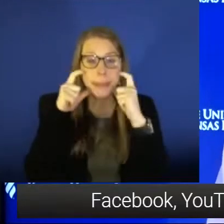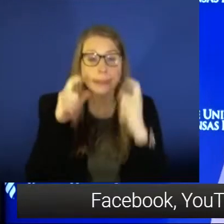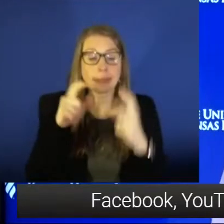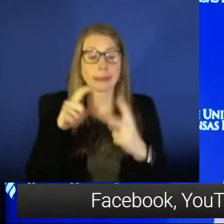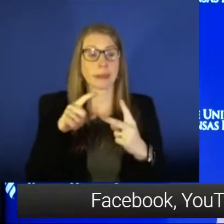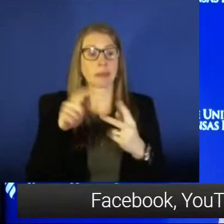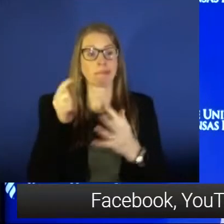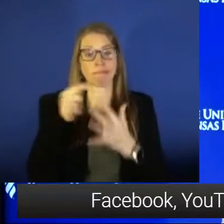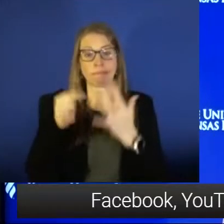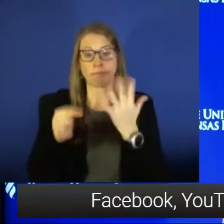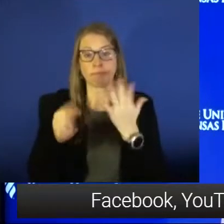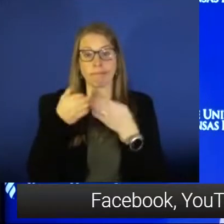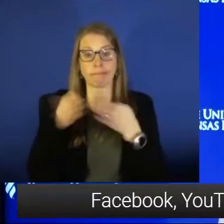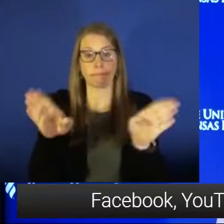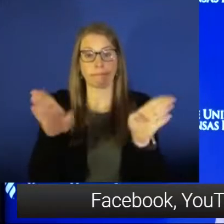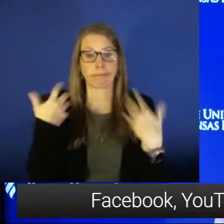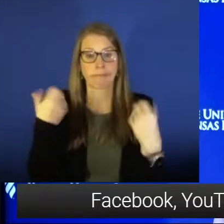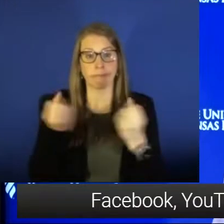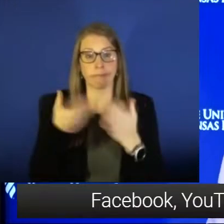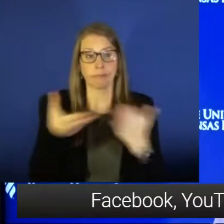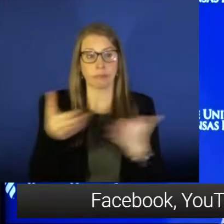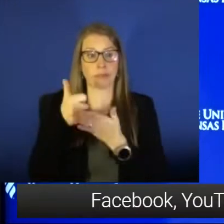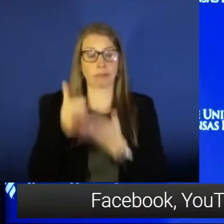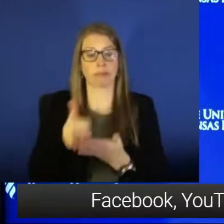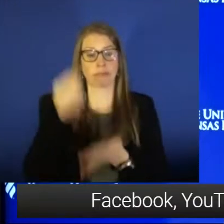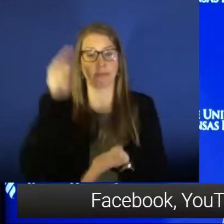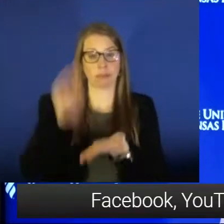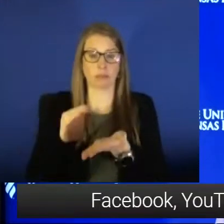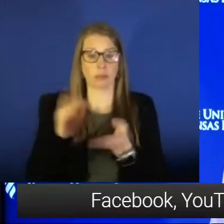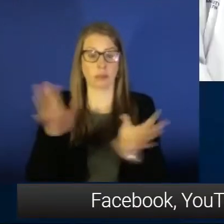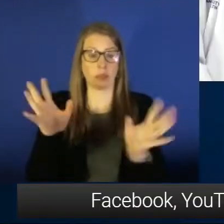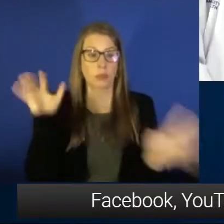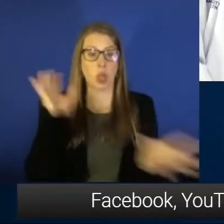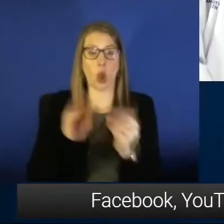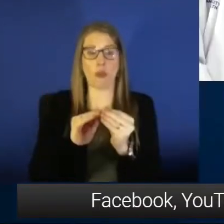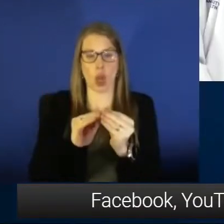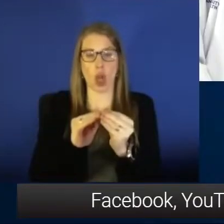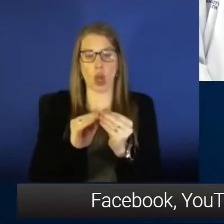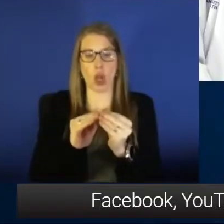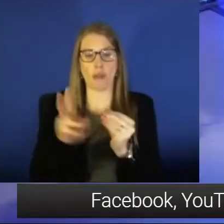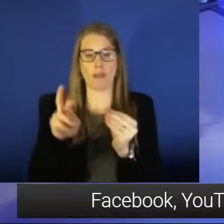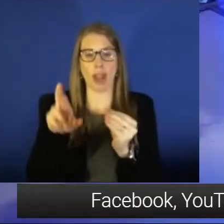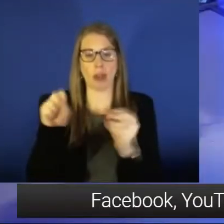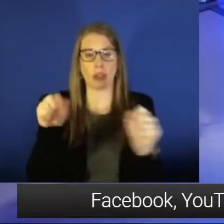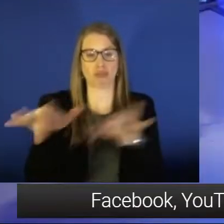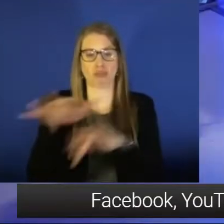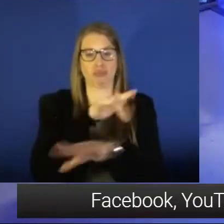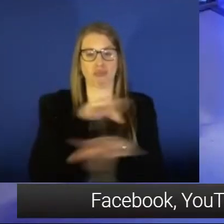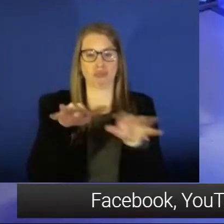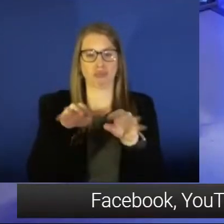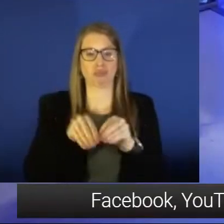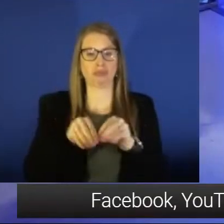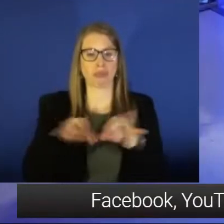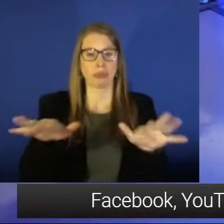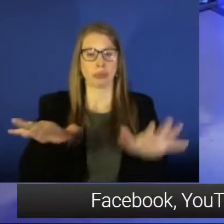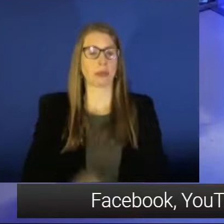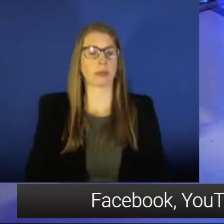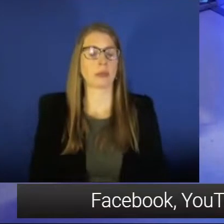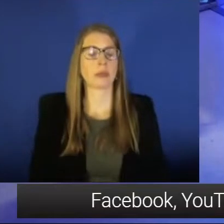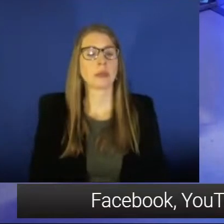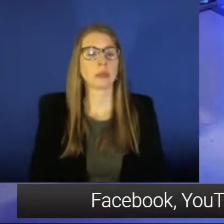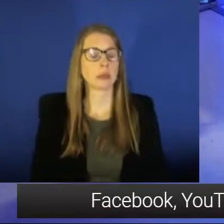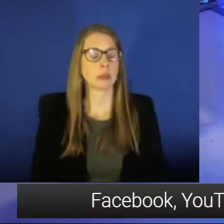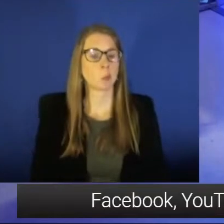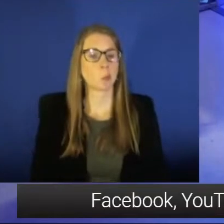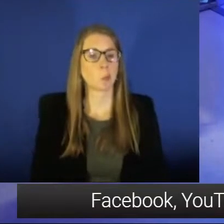health things to help reduce overall circulation of viruses. So you both mentioned it, how these factors affect lungs, but